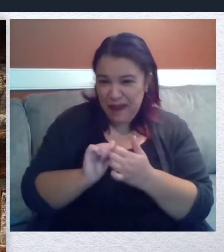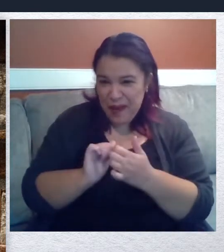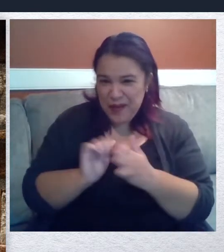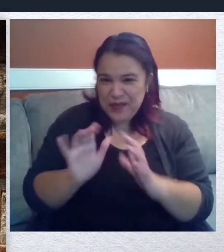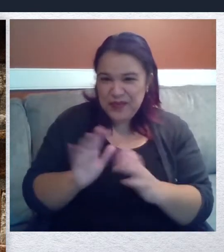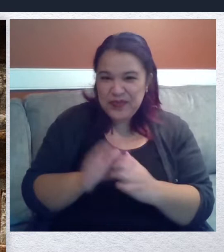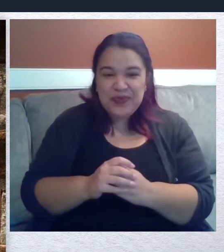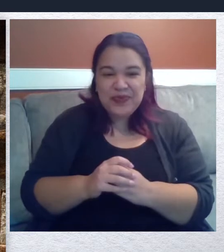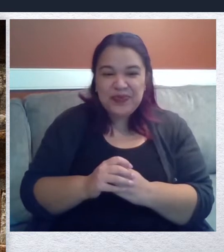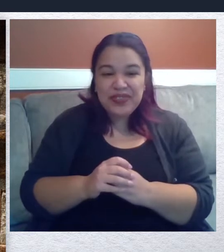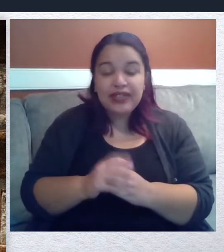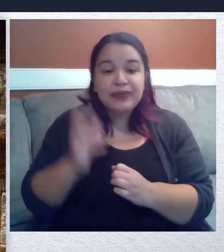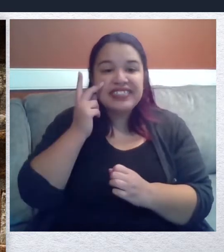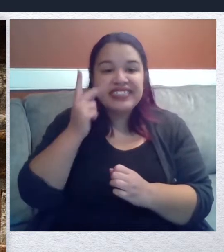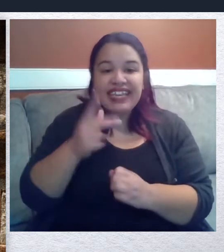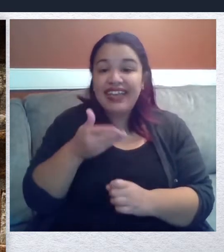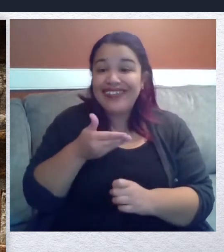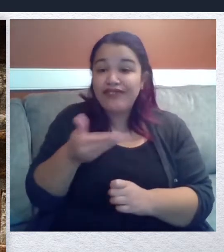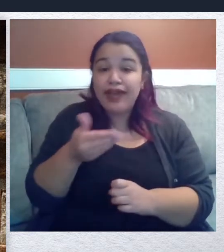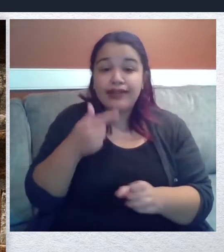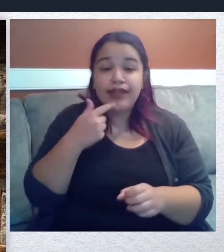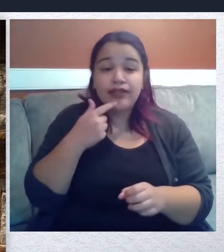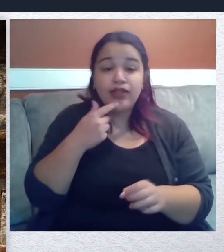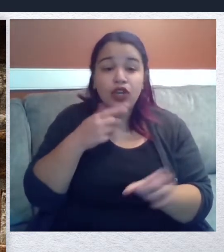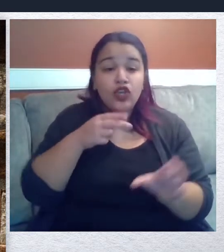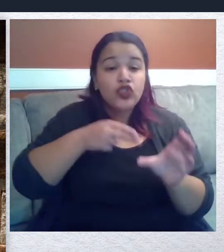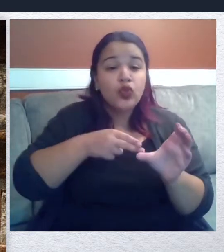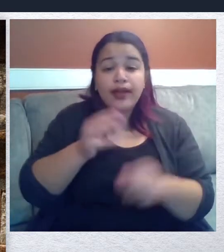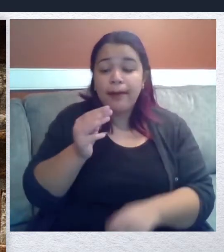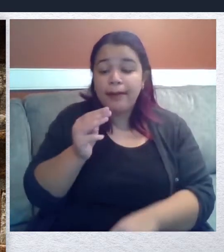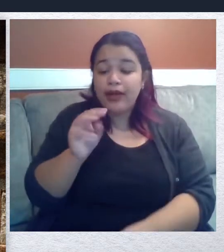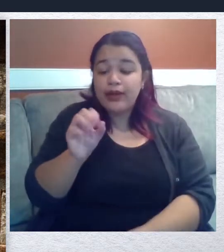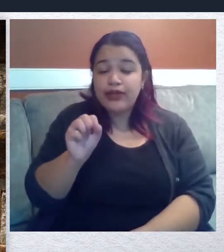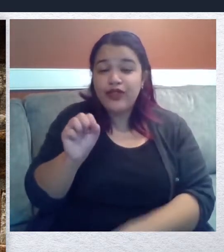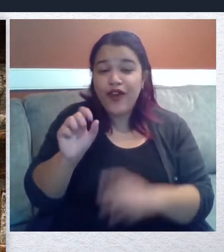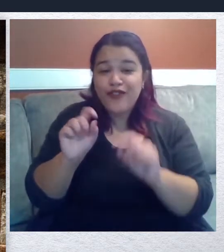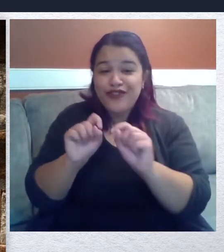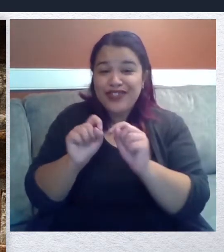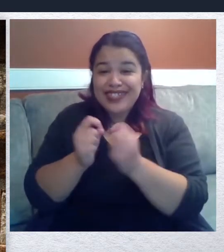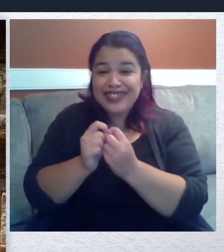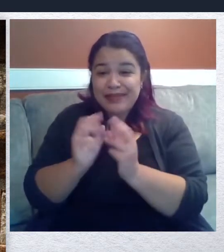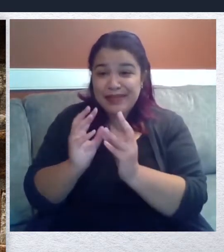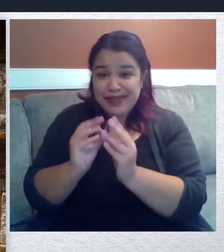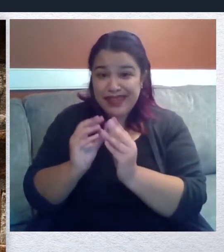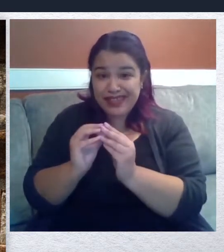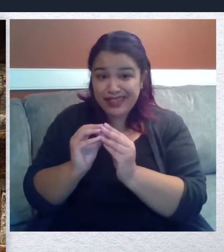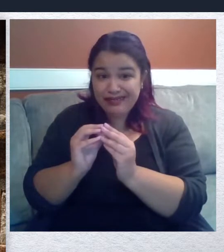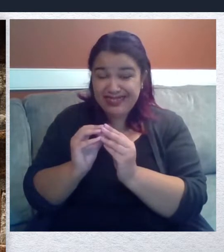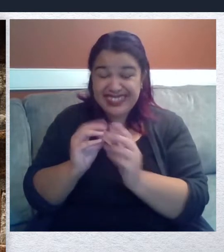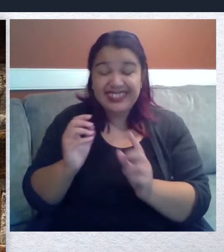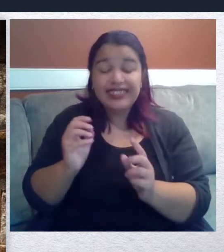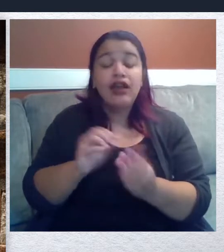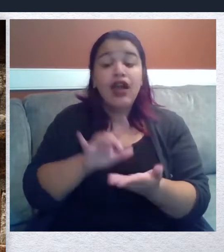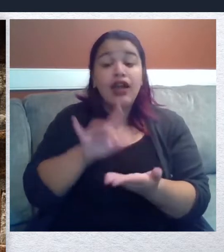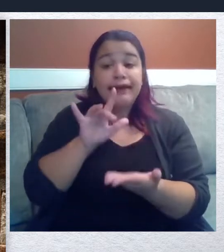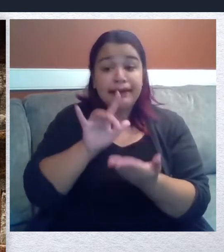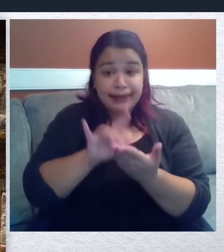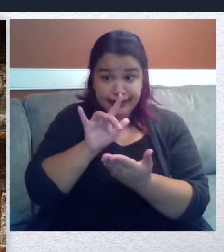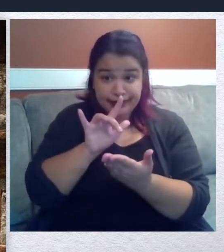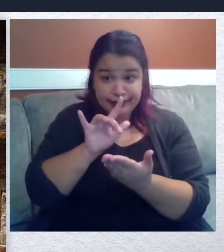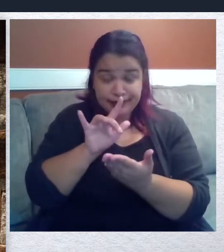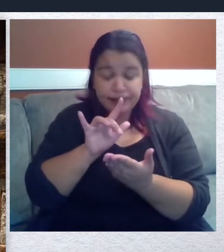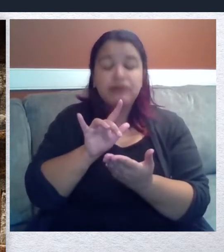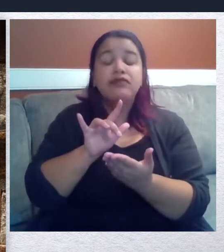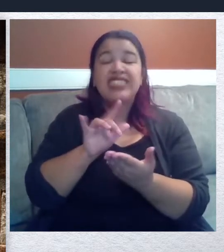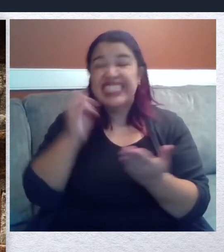select Join Microsoft Teams Meeting. If you don't already have the Teams mobile app, you'll be taken to